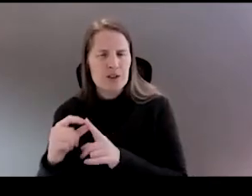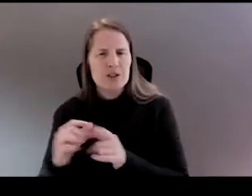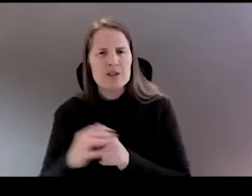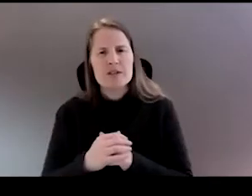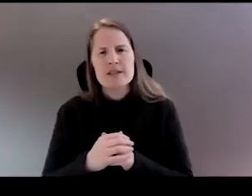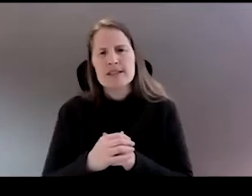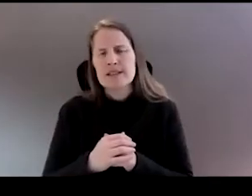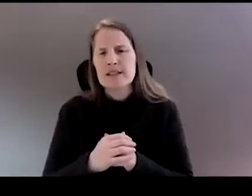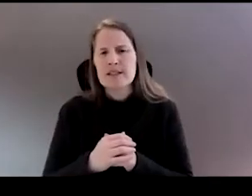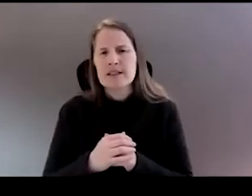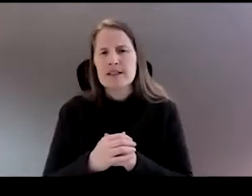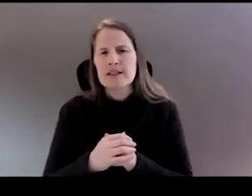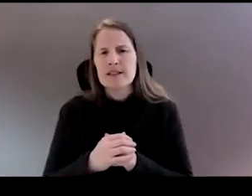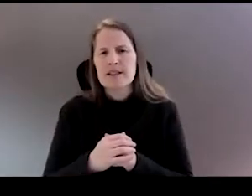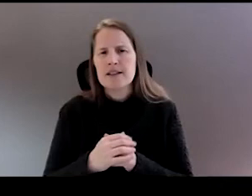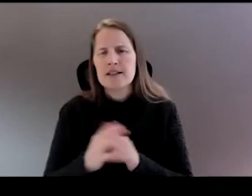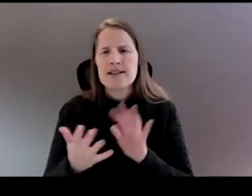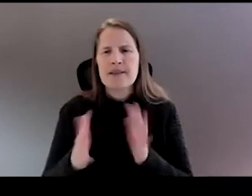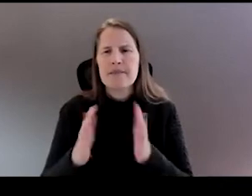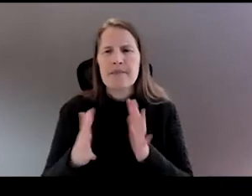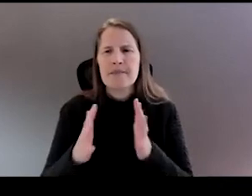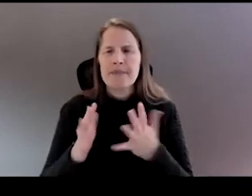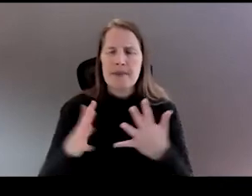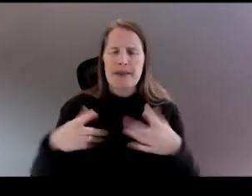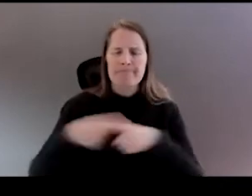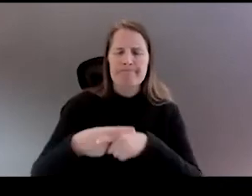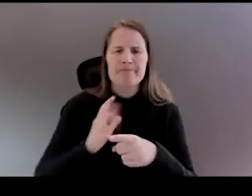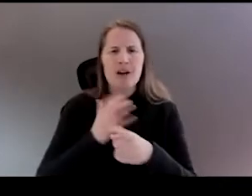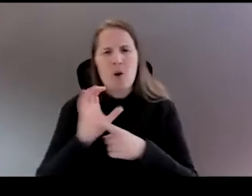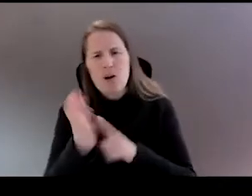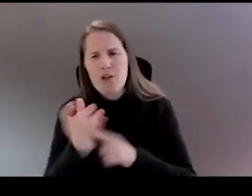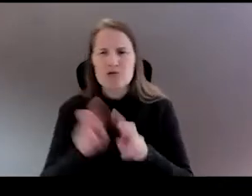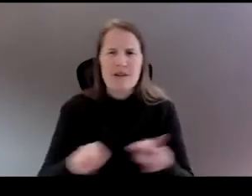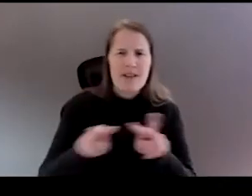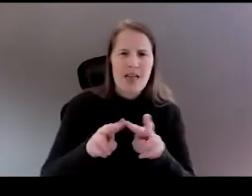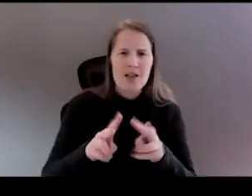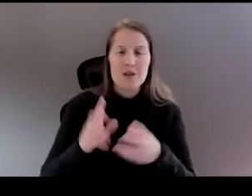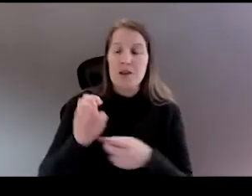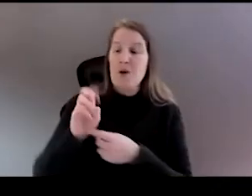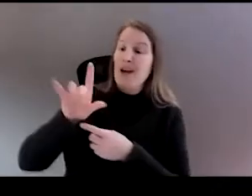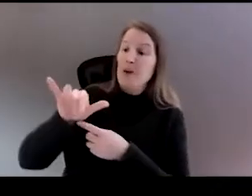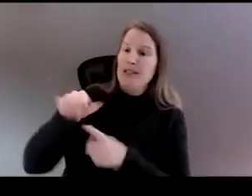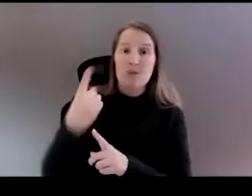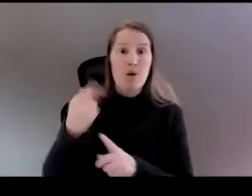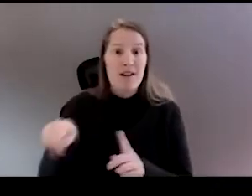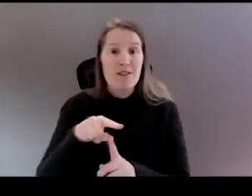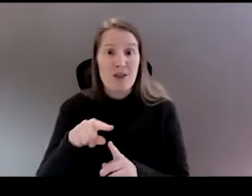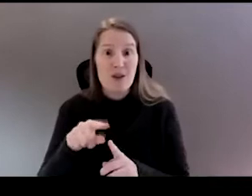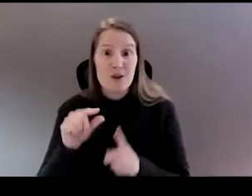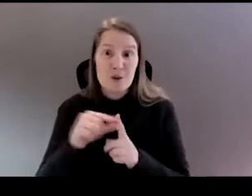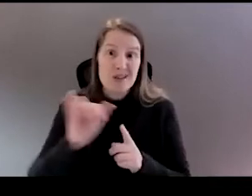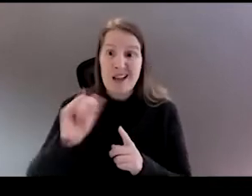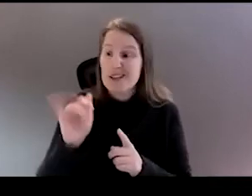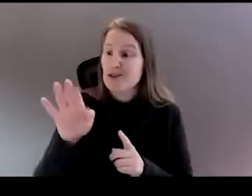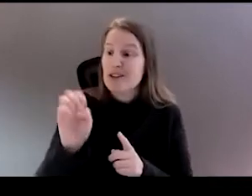in coordination with some of our values or cultures. So inequity is one of those words, like justice. Justice is very